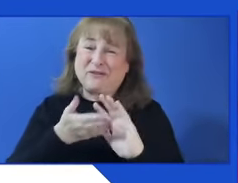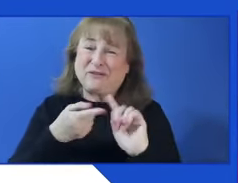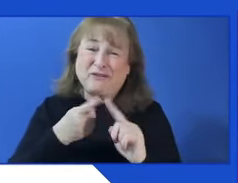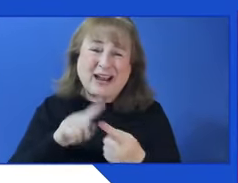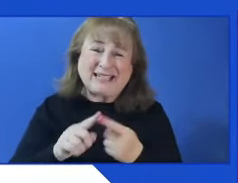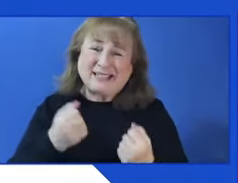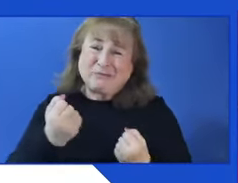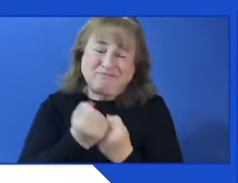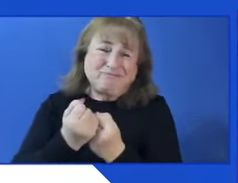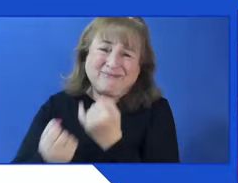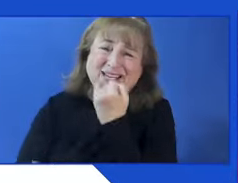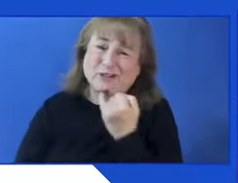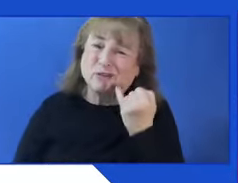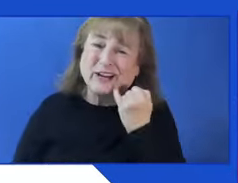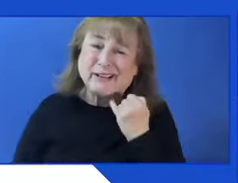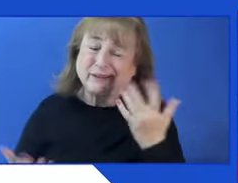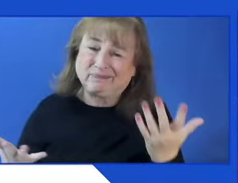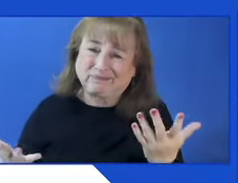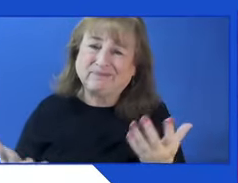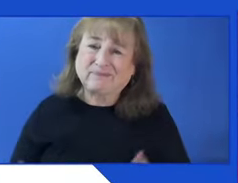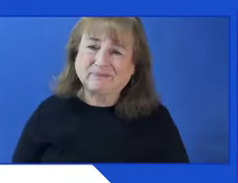Israel.